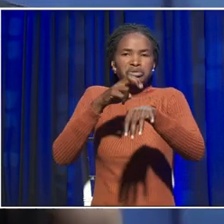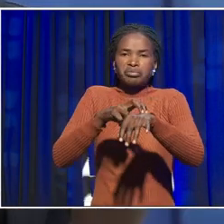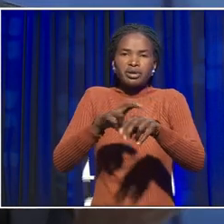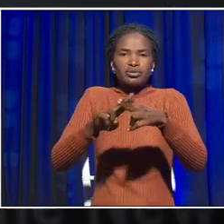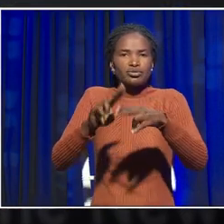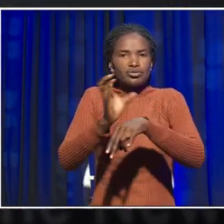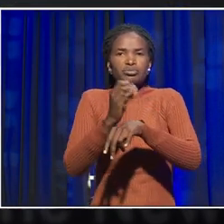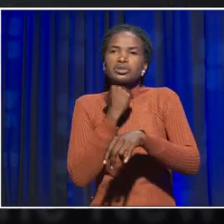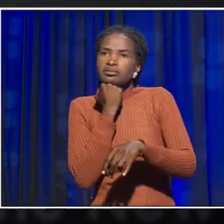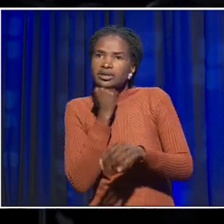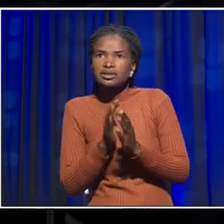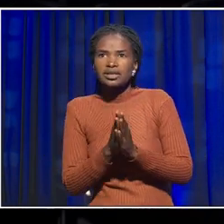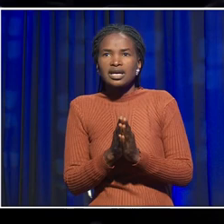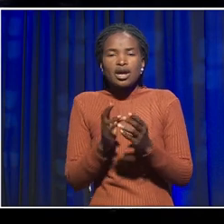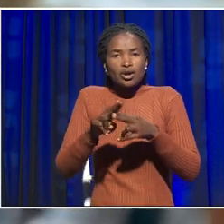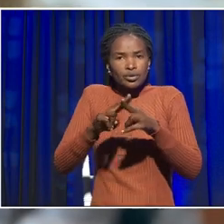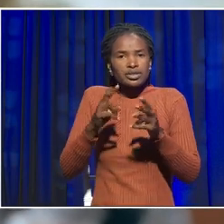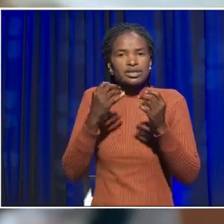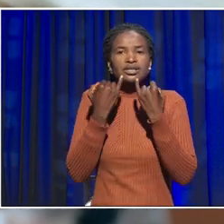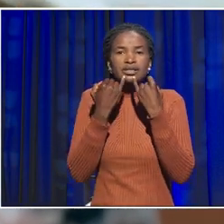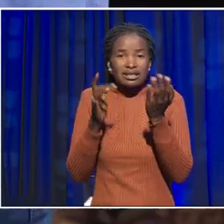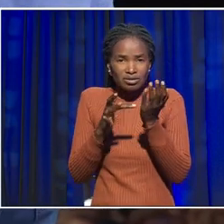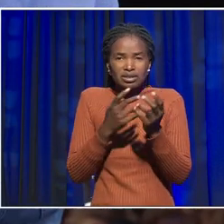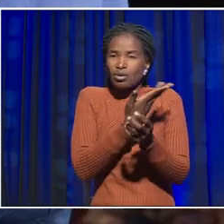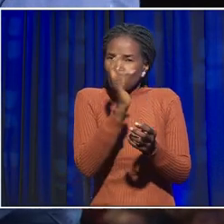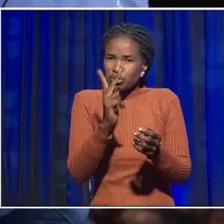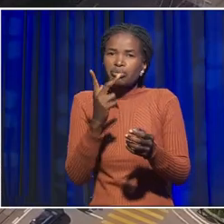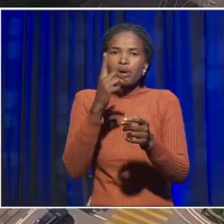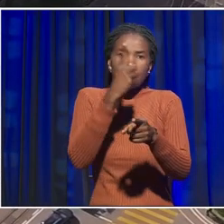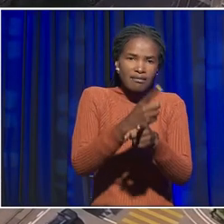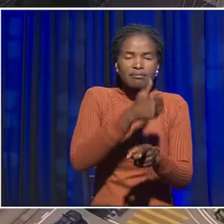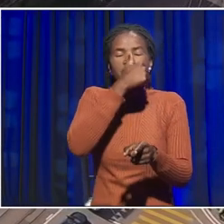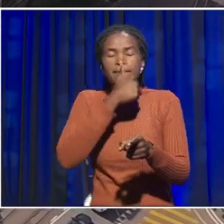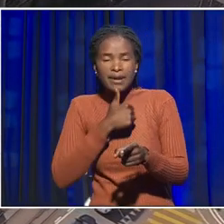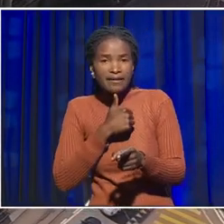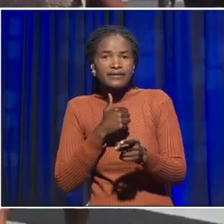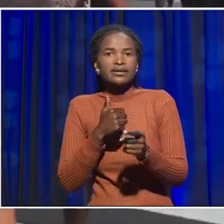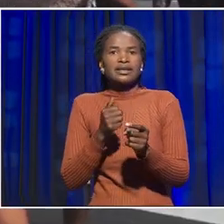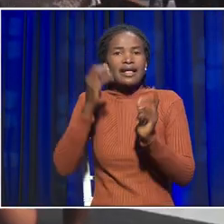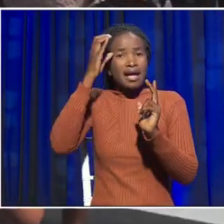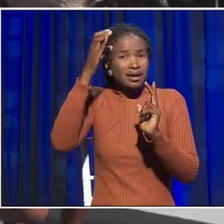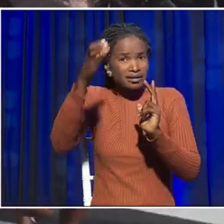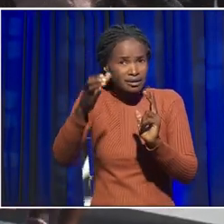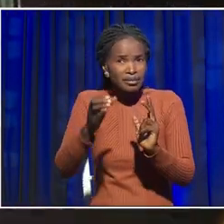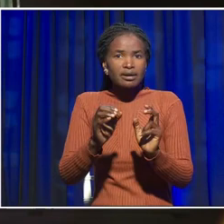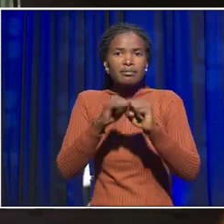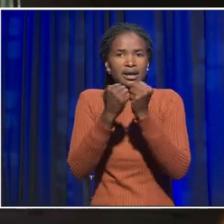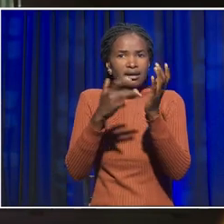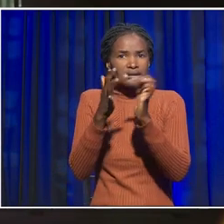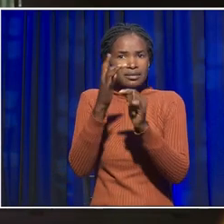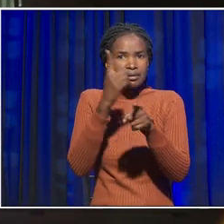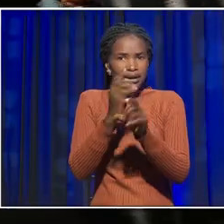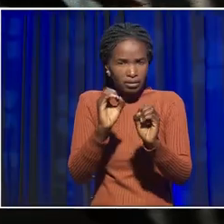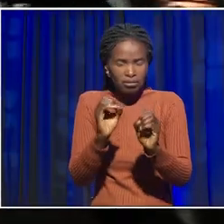requires the involvement of all stakeholders, from public and private sectors to academia and civil society. The World Economic